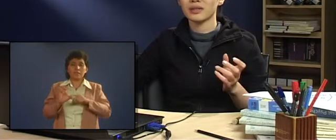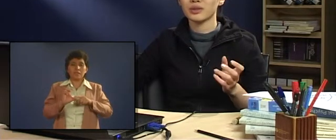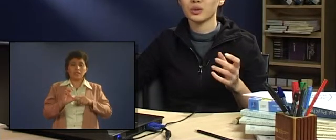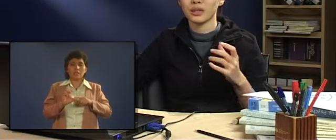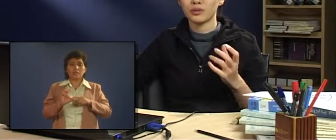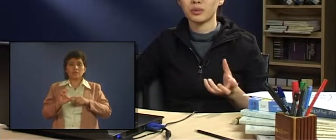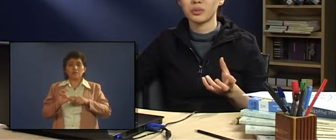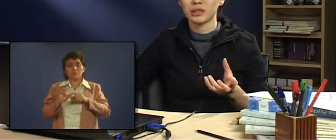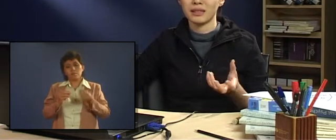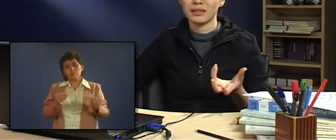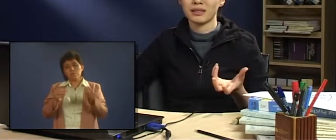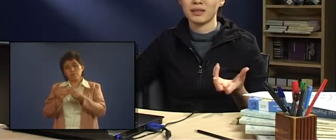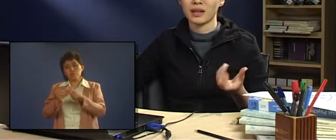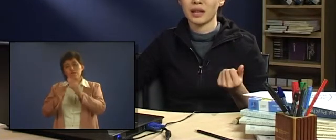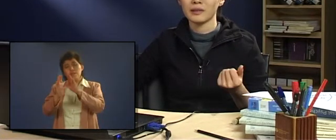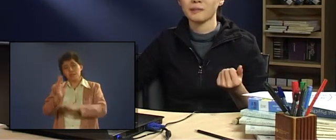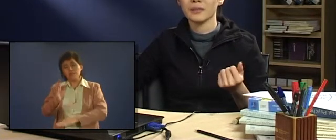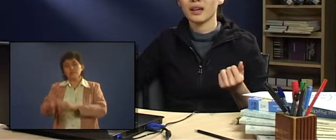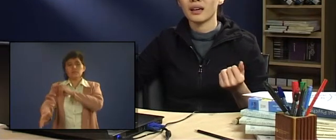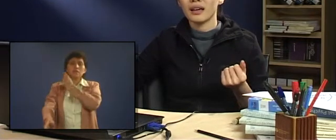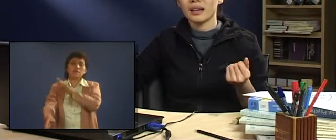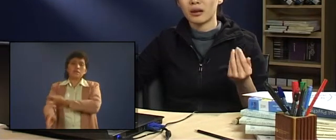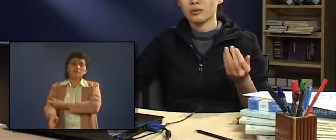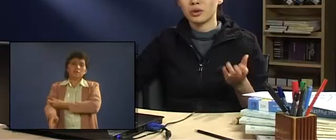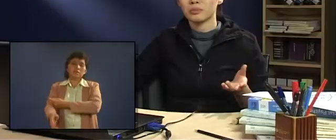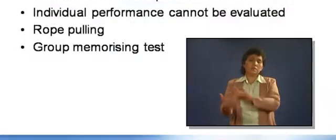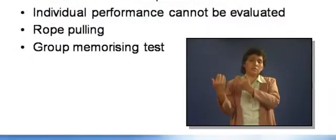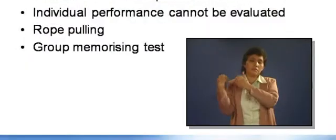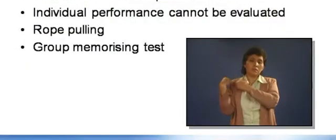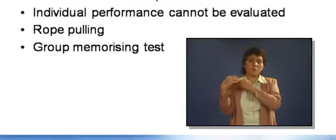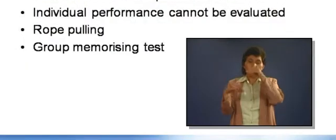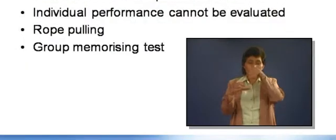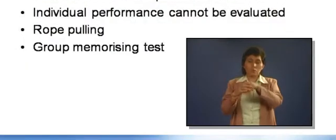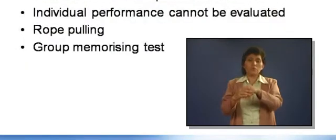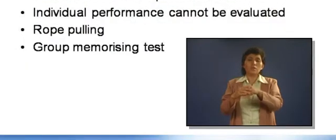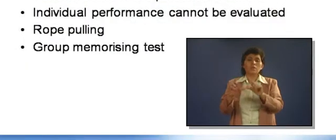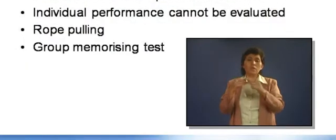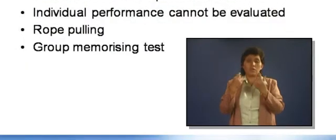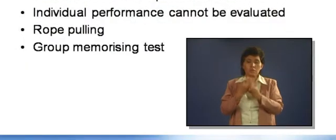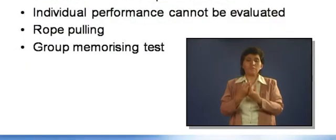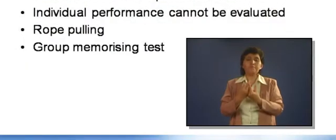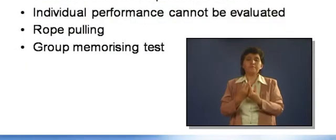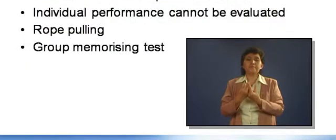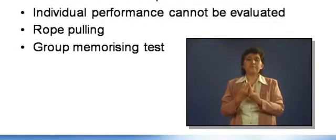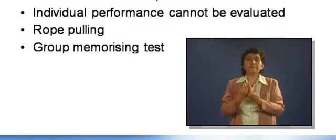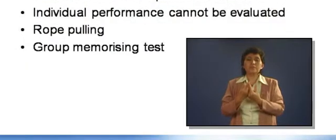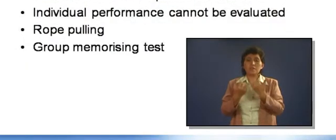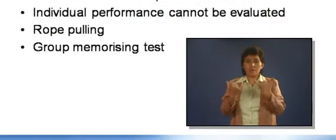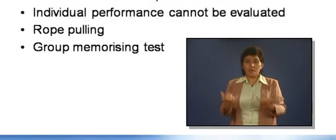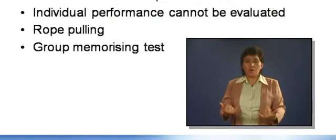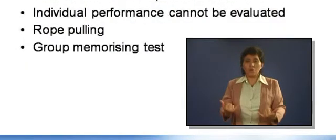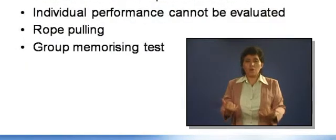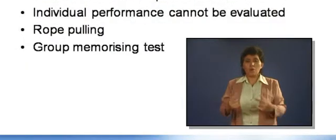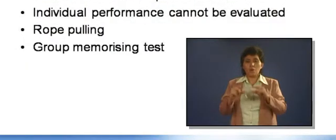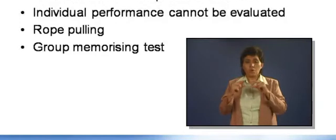into that group processes, okay? Now, rope pulling, as I've said just before. Now, when you